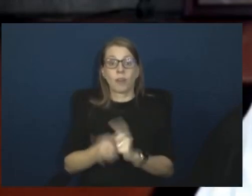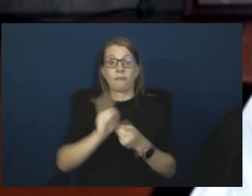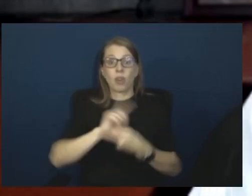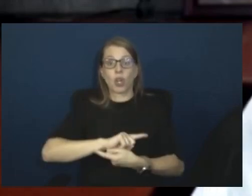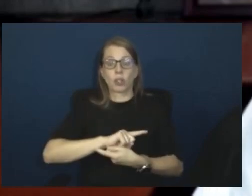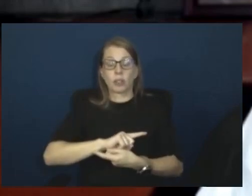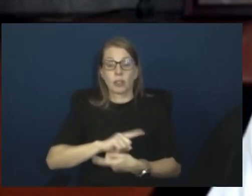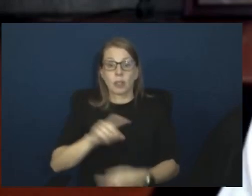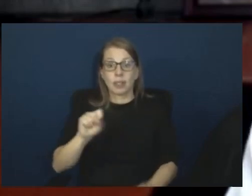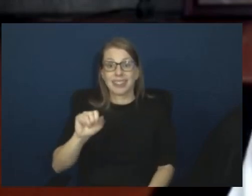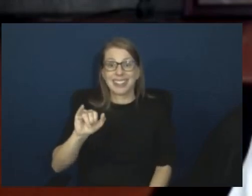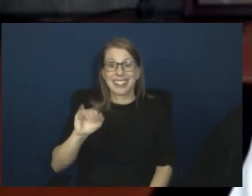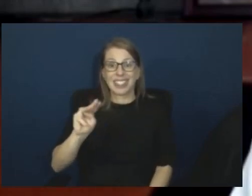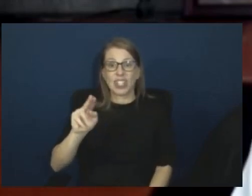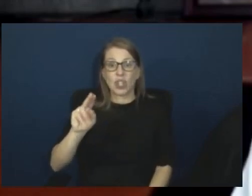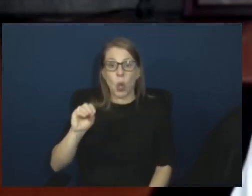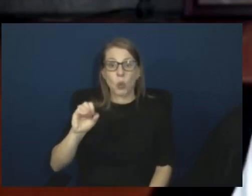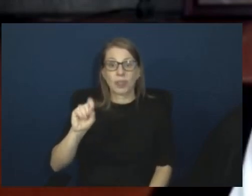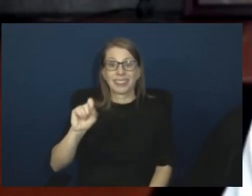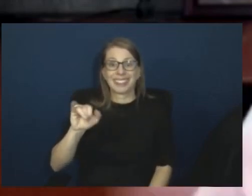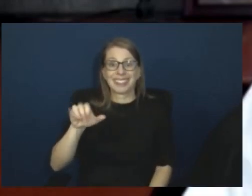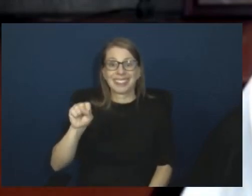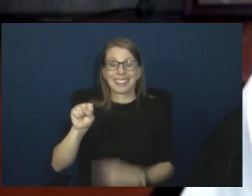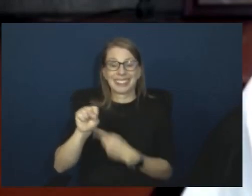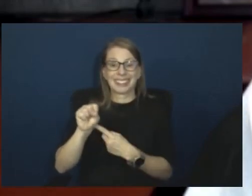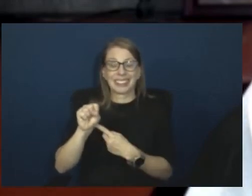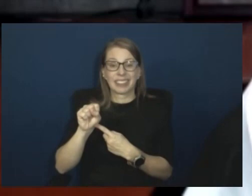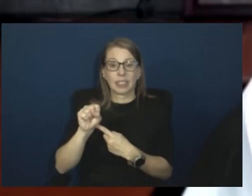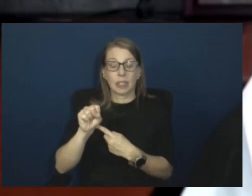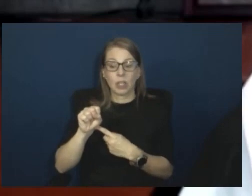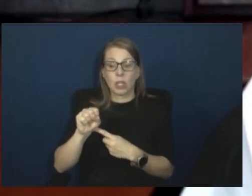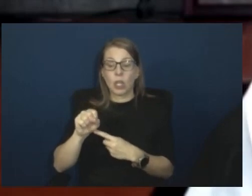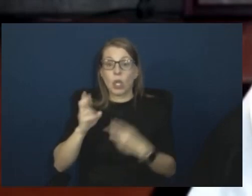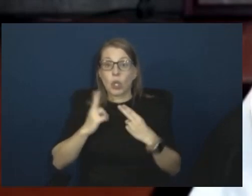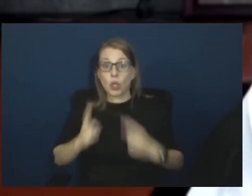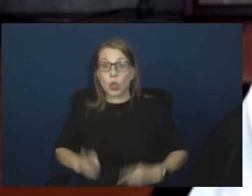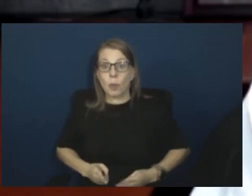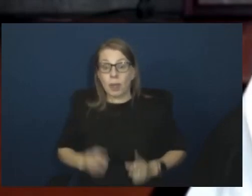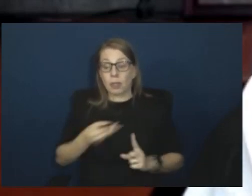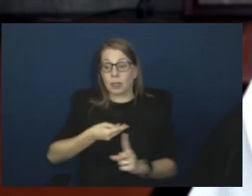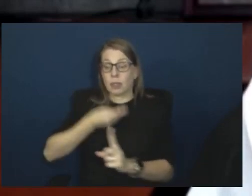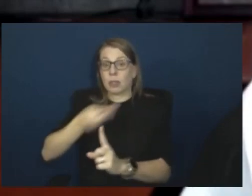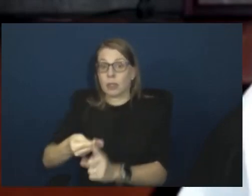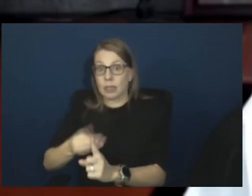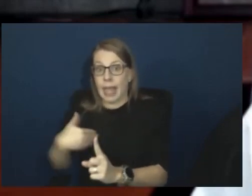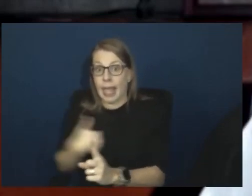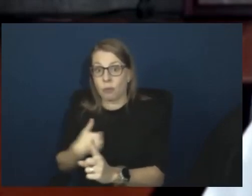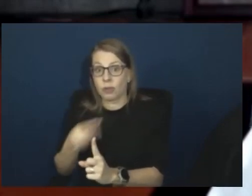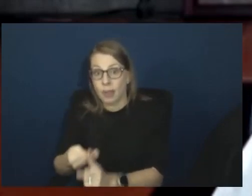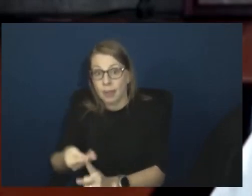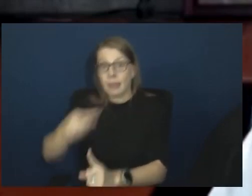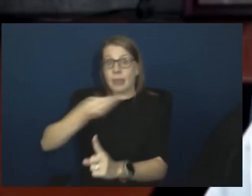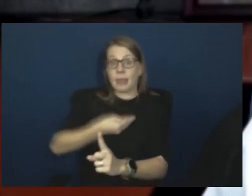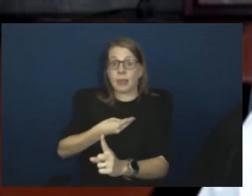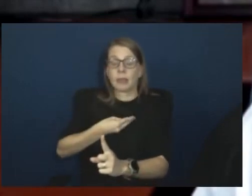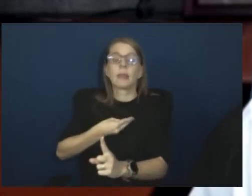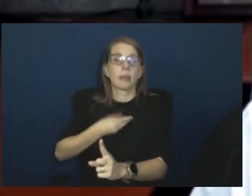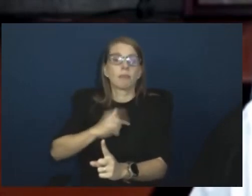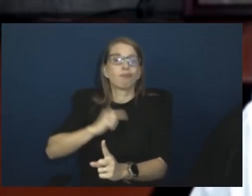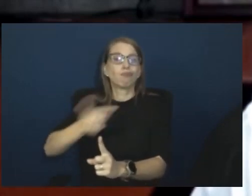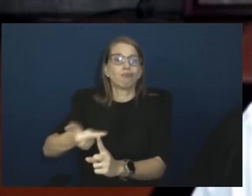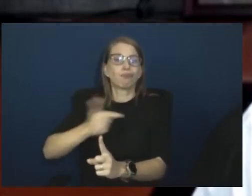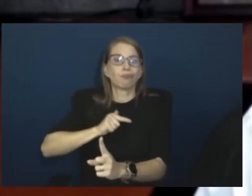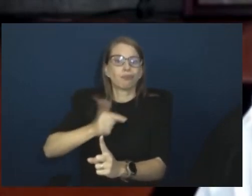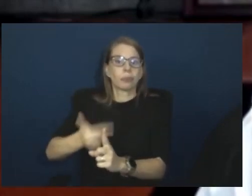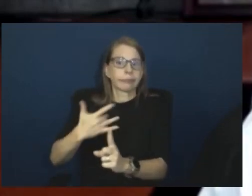The virus which came into humans from animals now goes back to animals, which is normal. There's always back and forth.